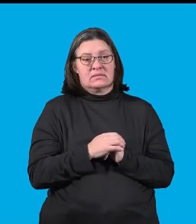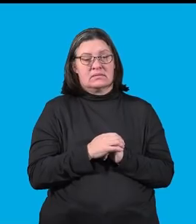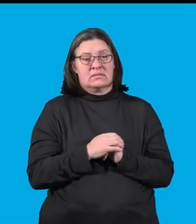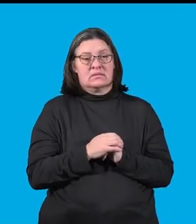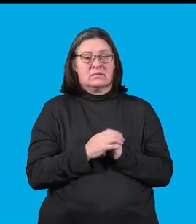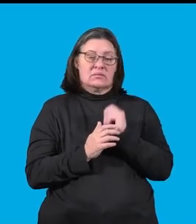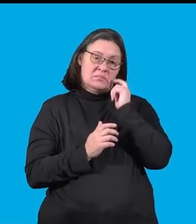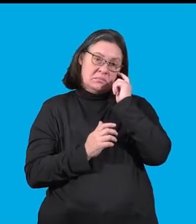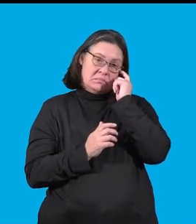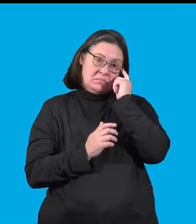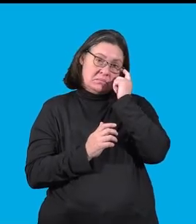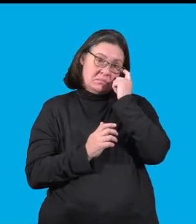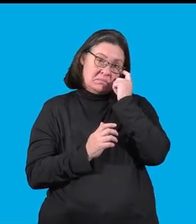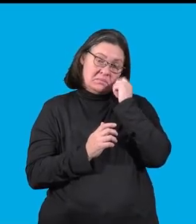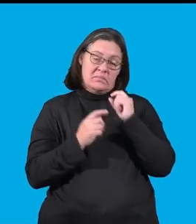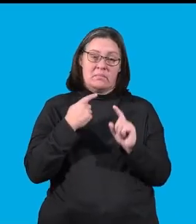108